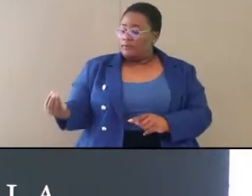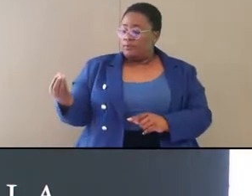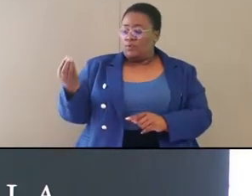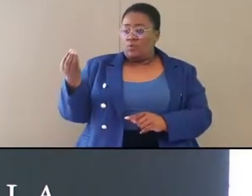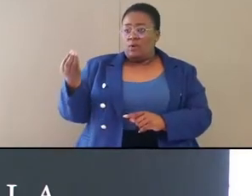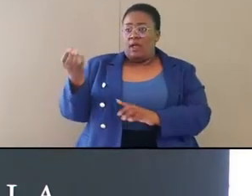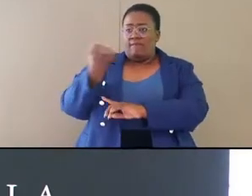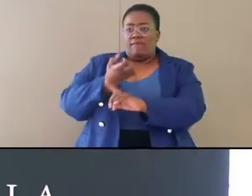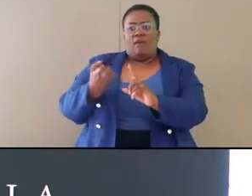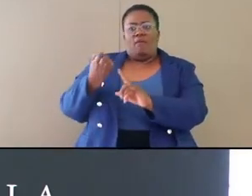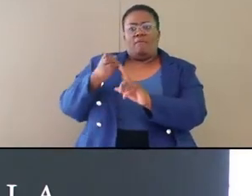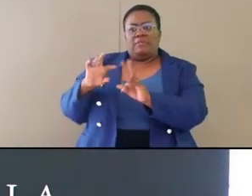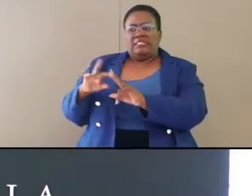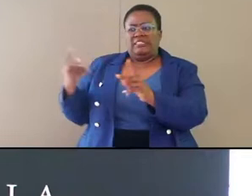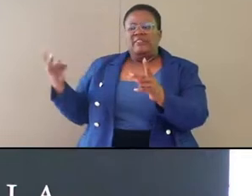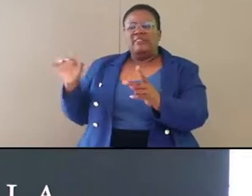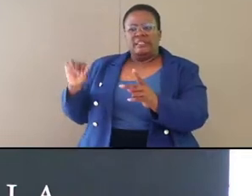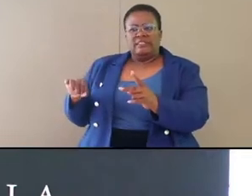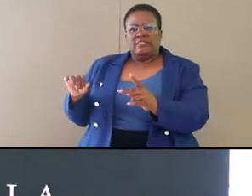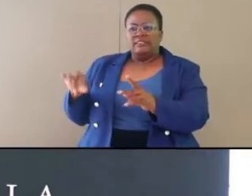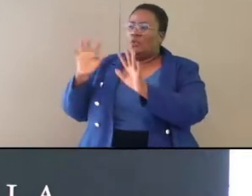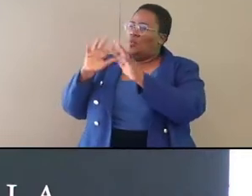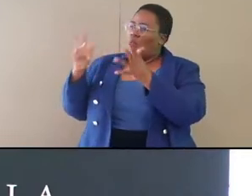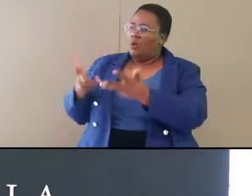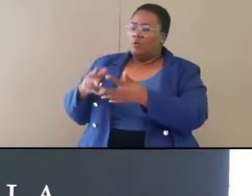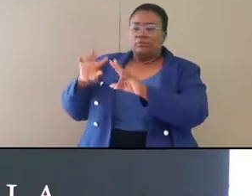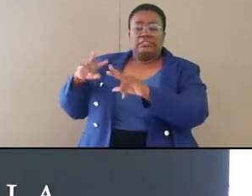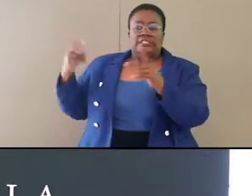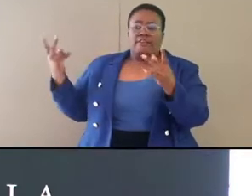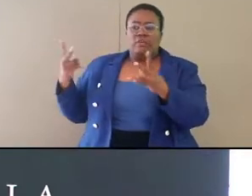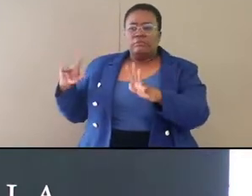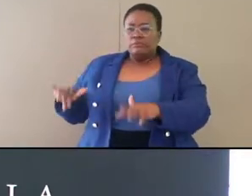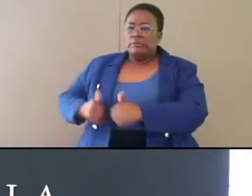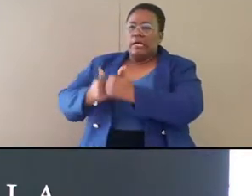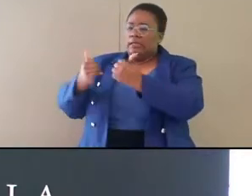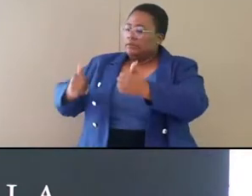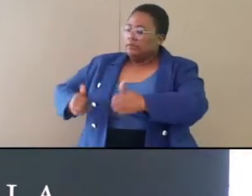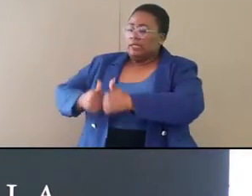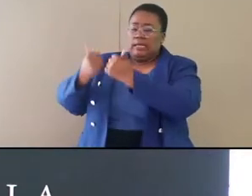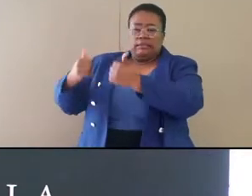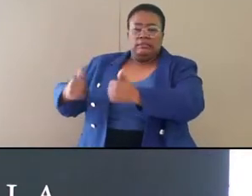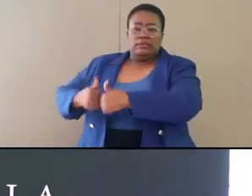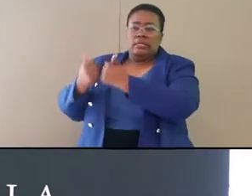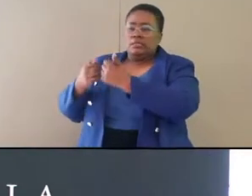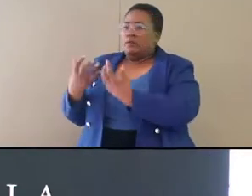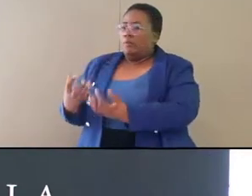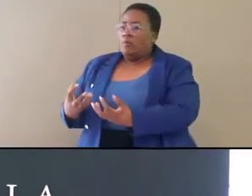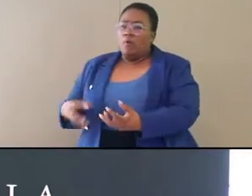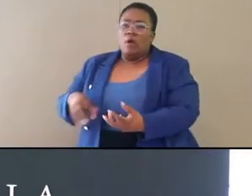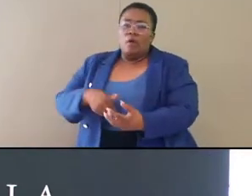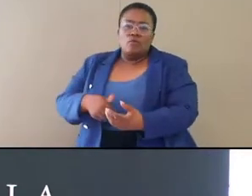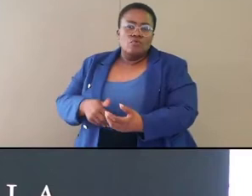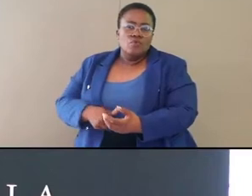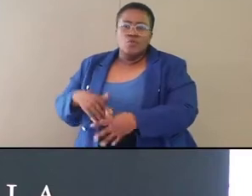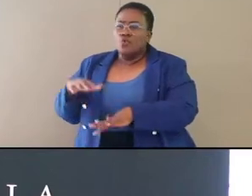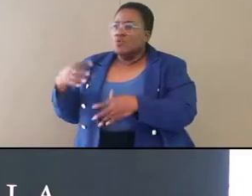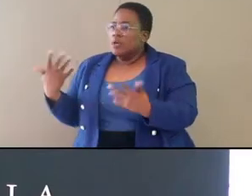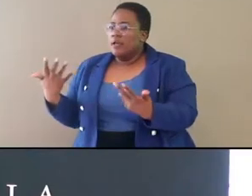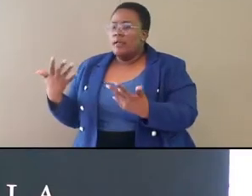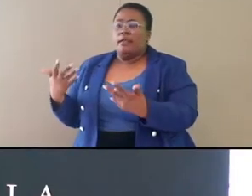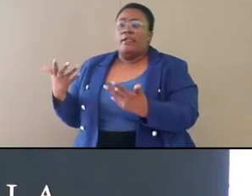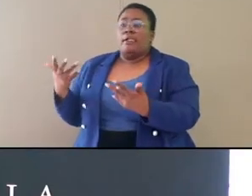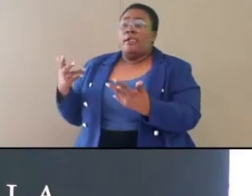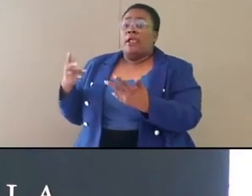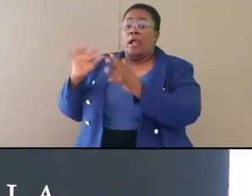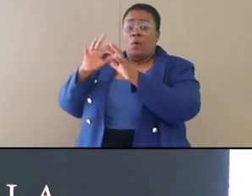different environment, in a different world, in a challenging world, the child who's growing in a world where